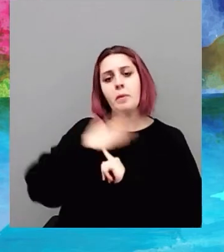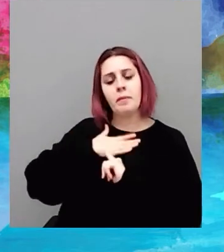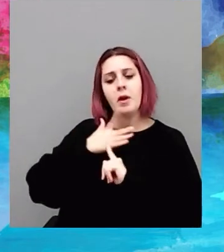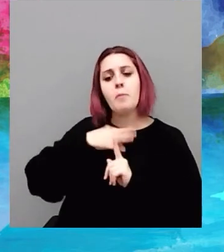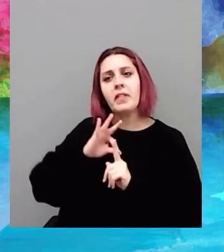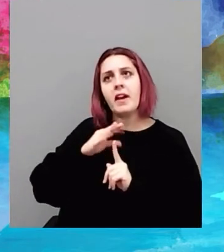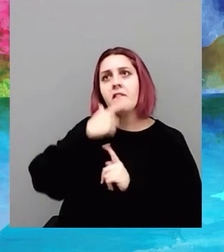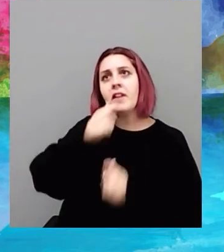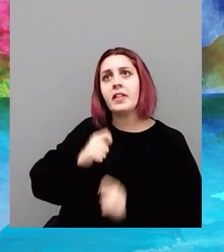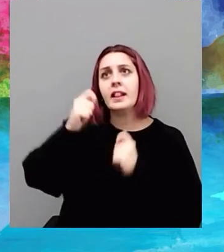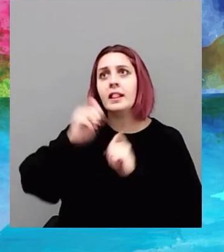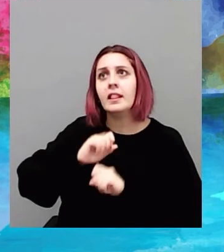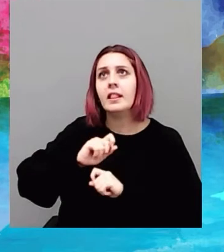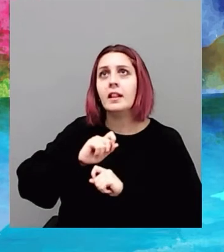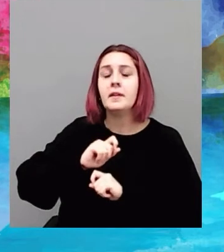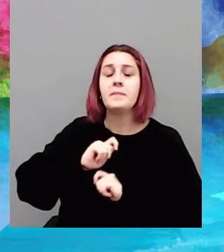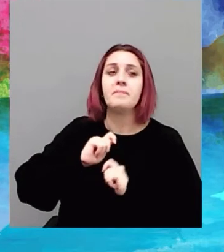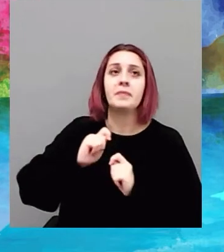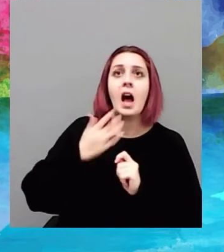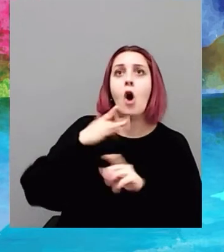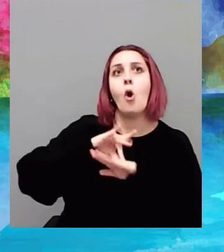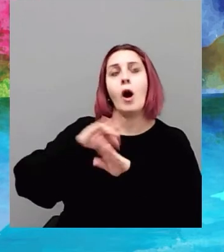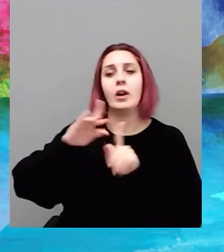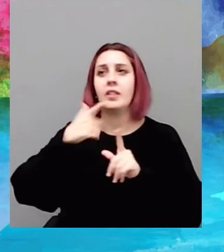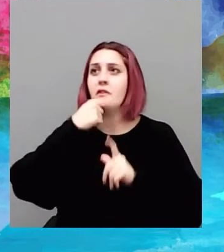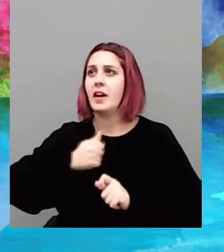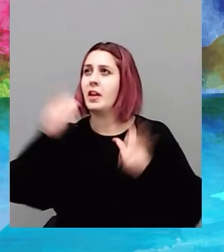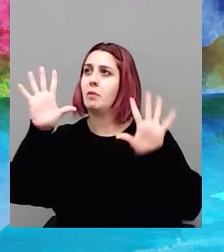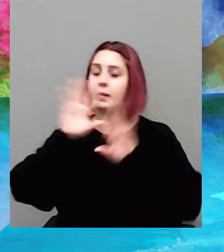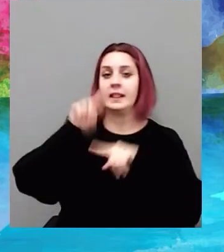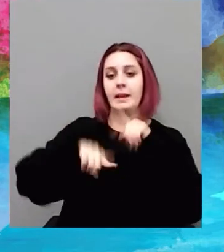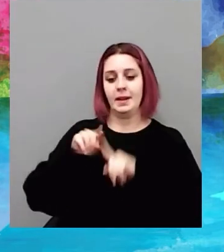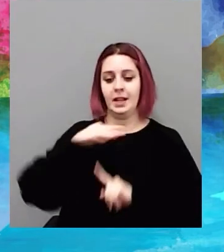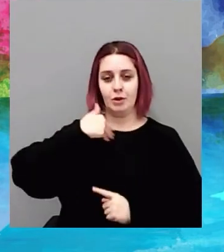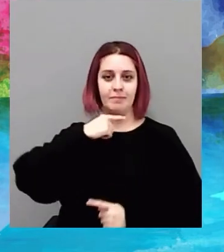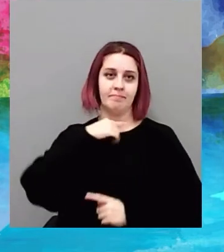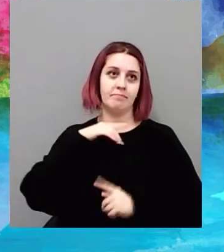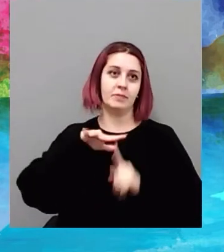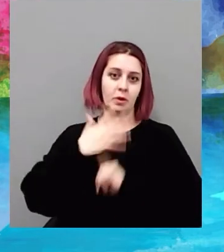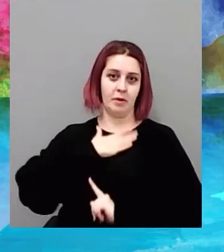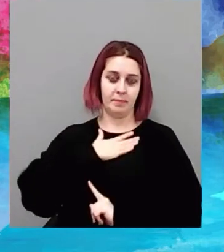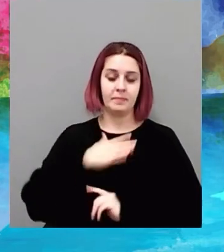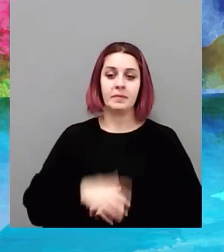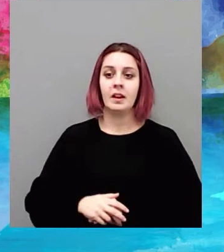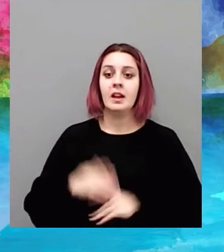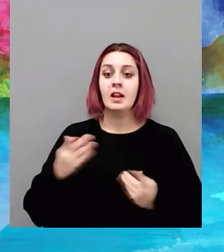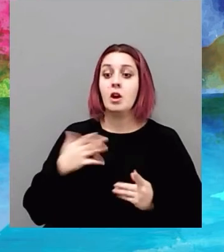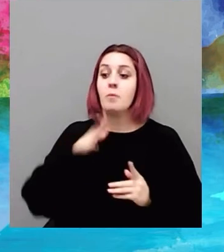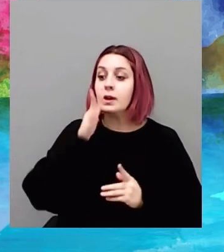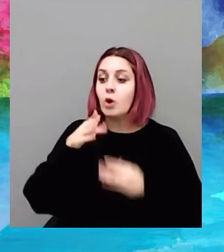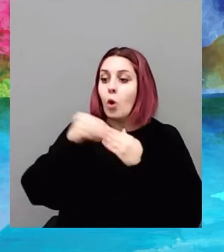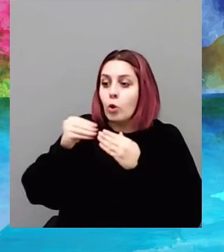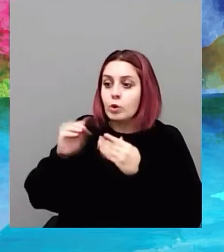conditions that can really have an impact on our orientation. That is why the identification of the user is